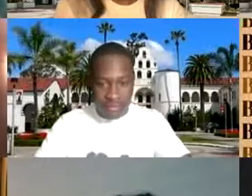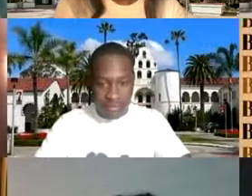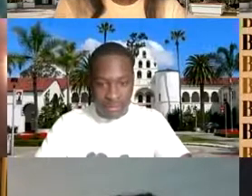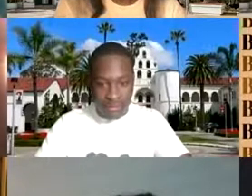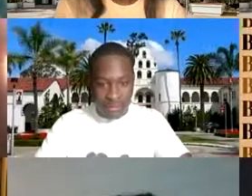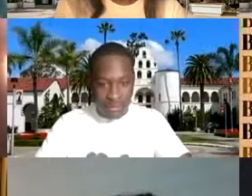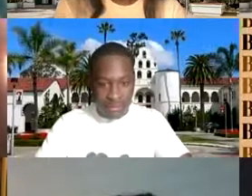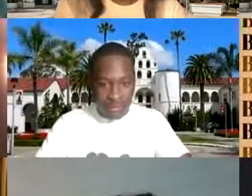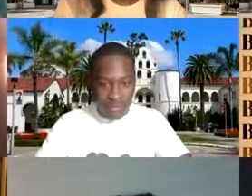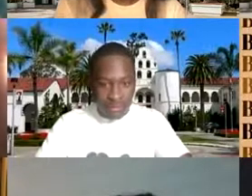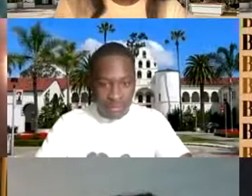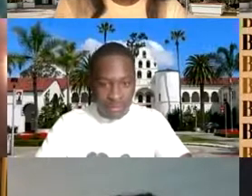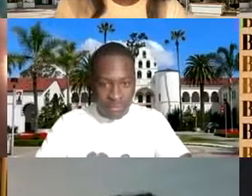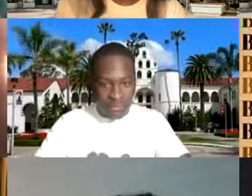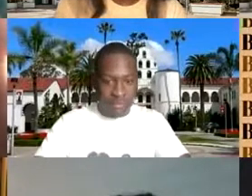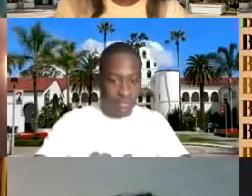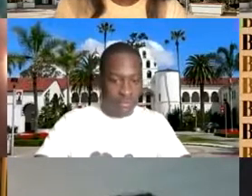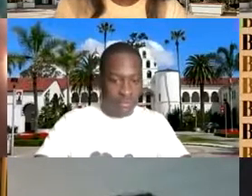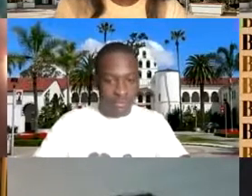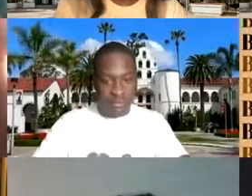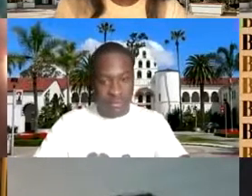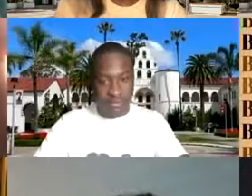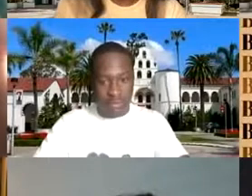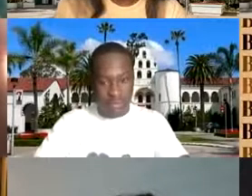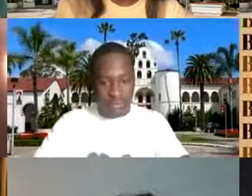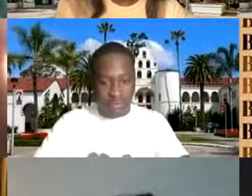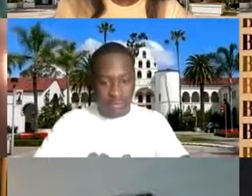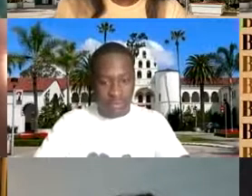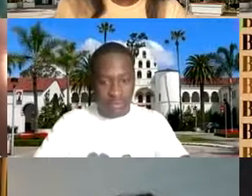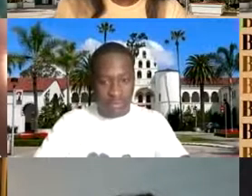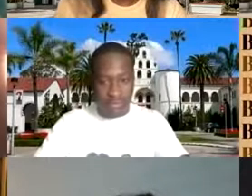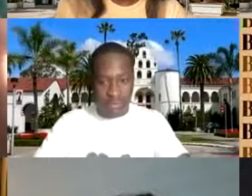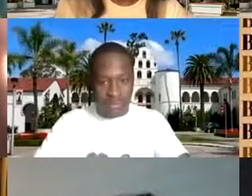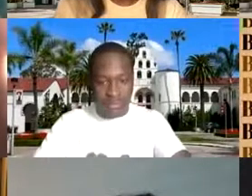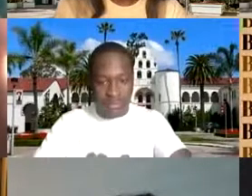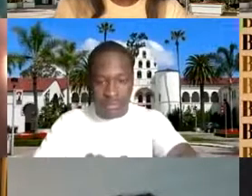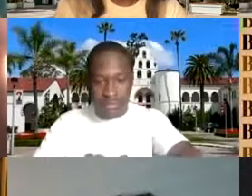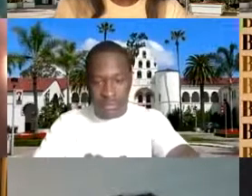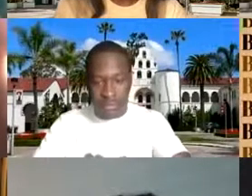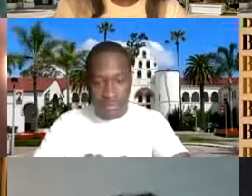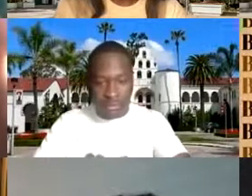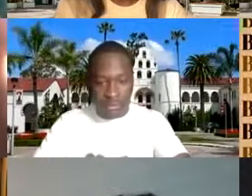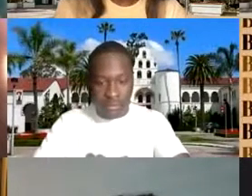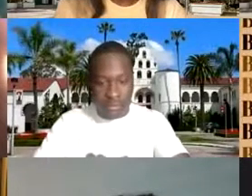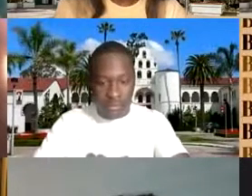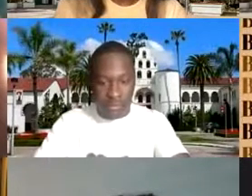for university curriculum? I can speak to that.